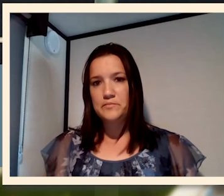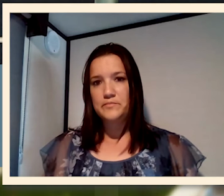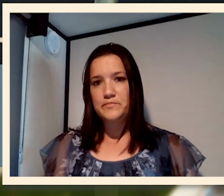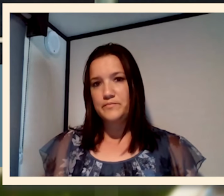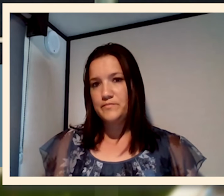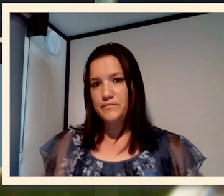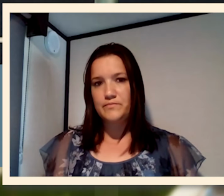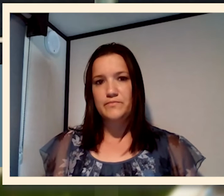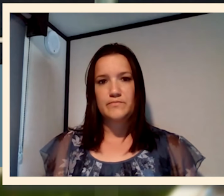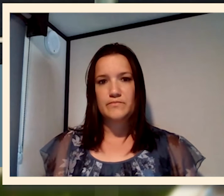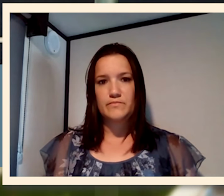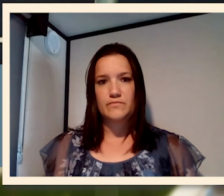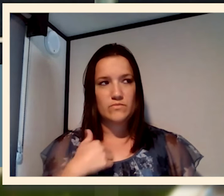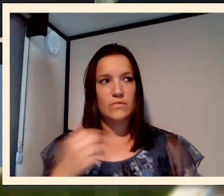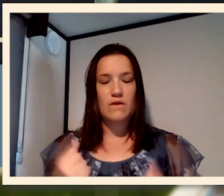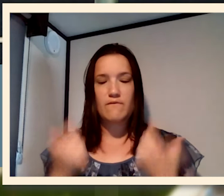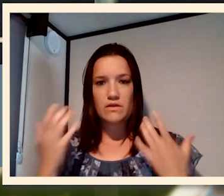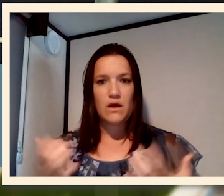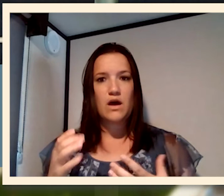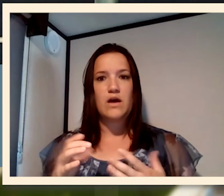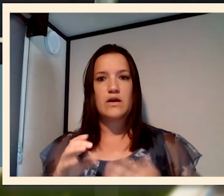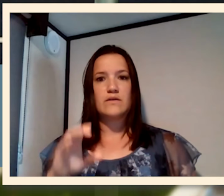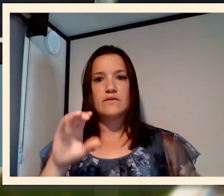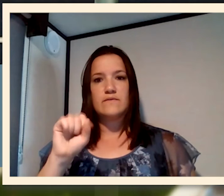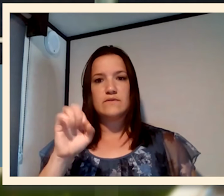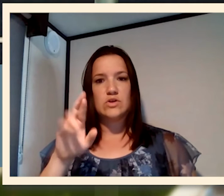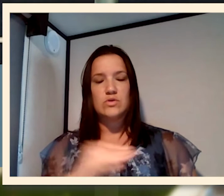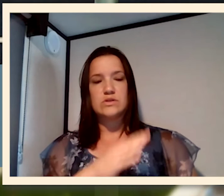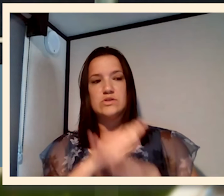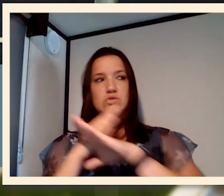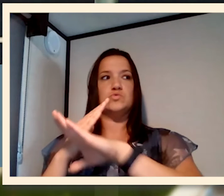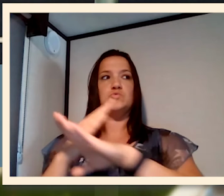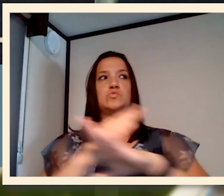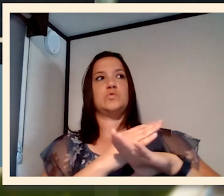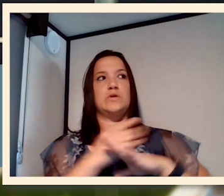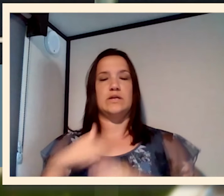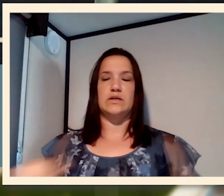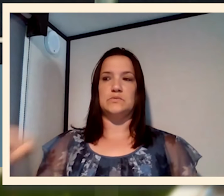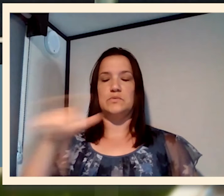to be realistic too, and so we've got to, and that's why we have lots of security